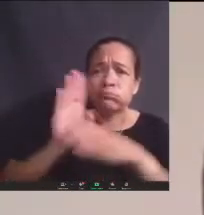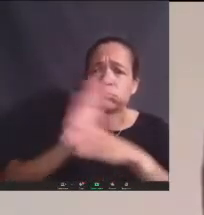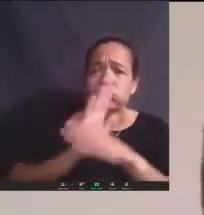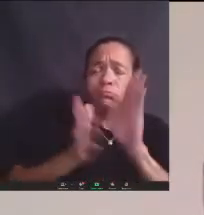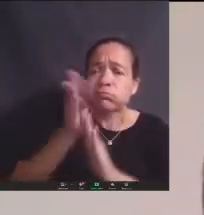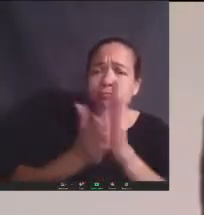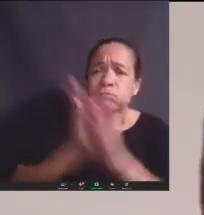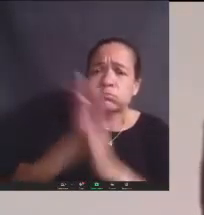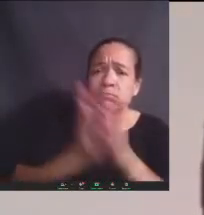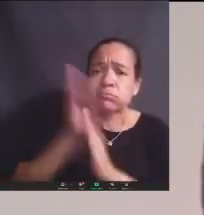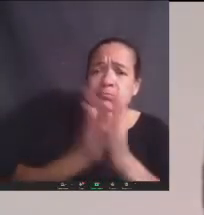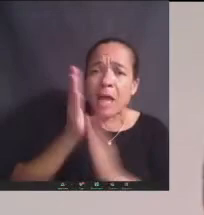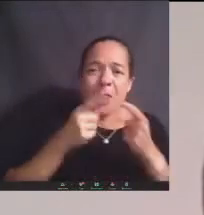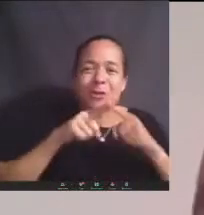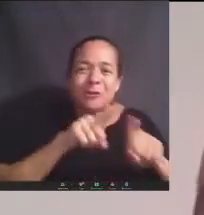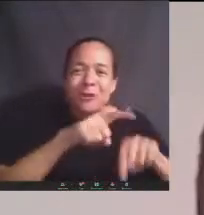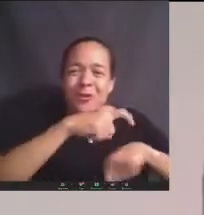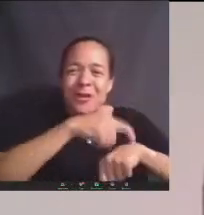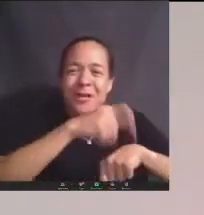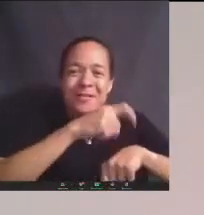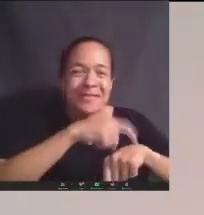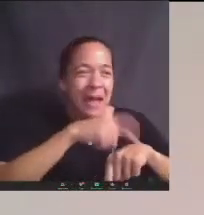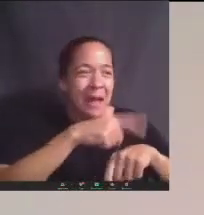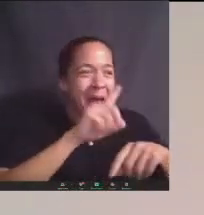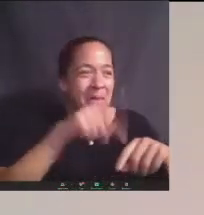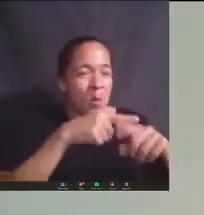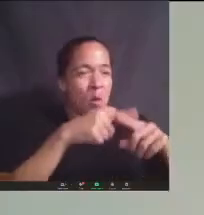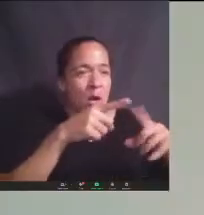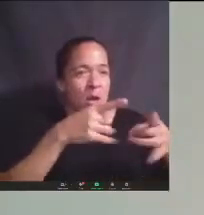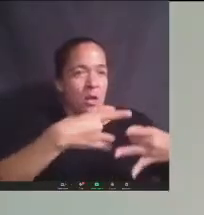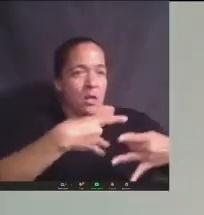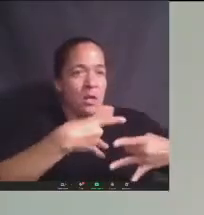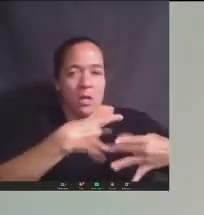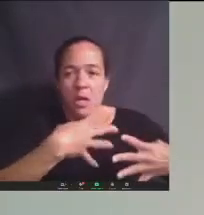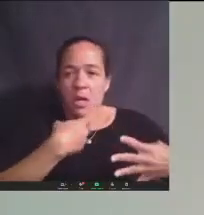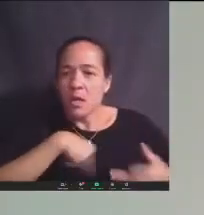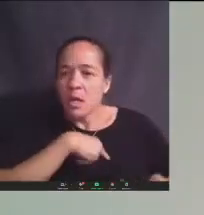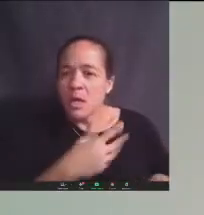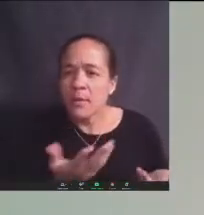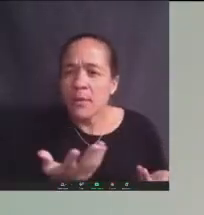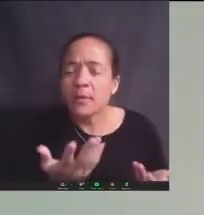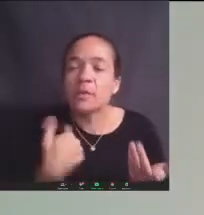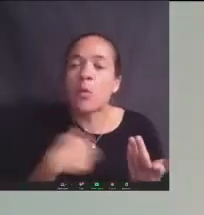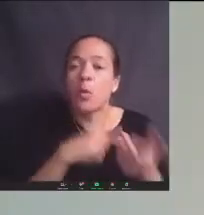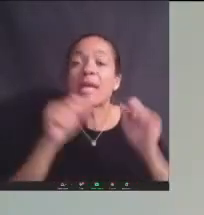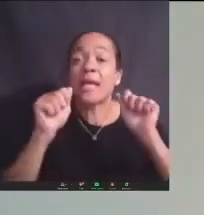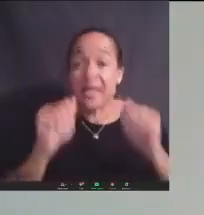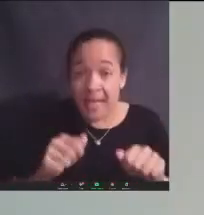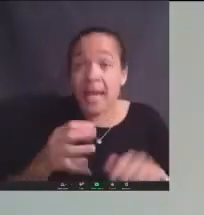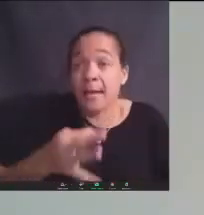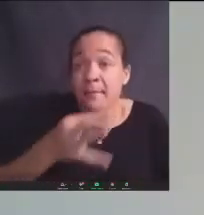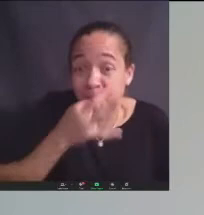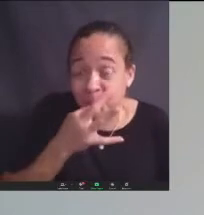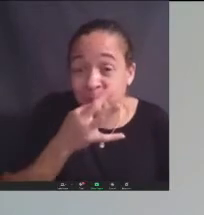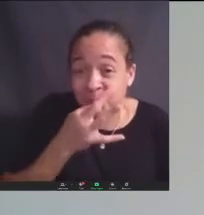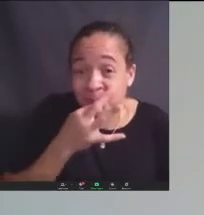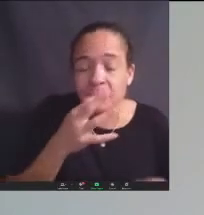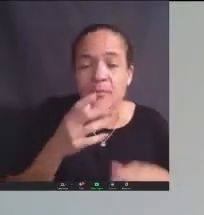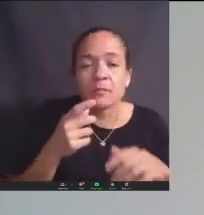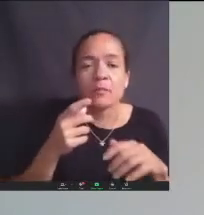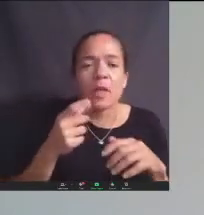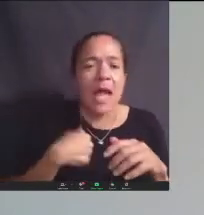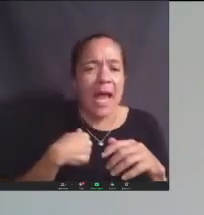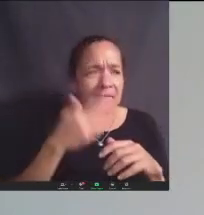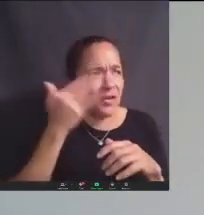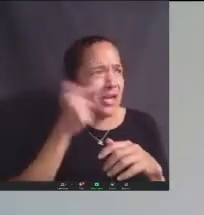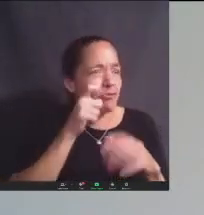to even breathe. So we can do what we can do. As I forget who said it, but it is true that it takes billions